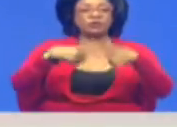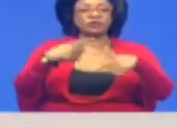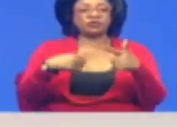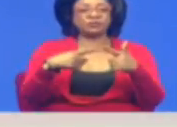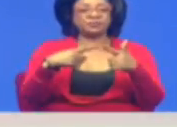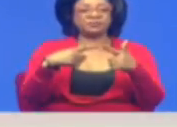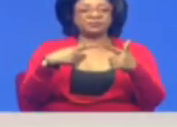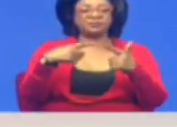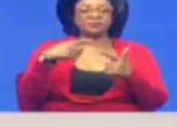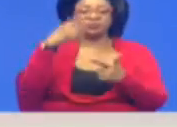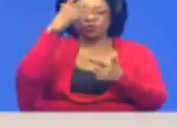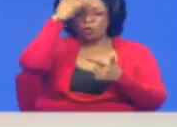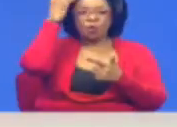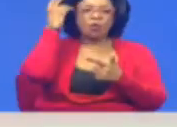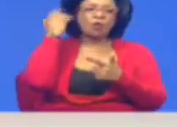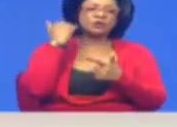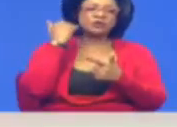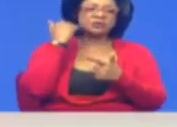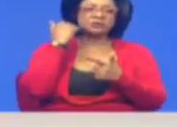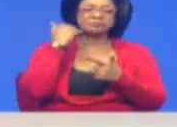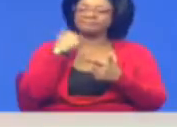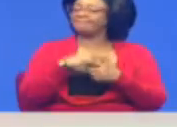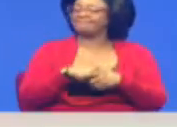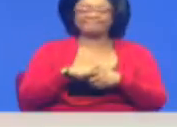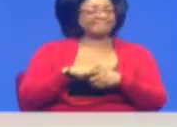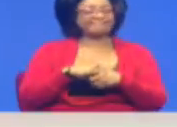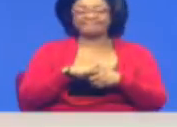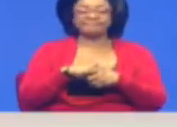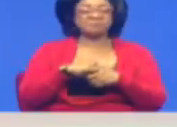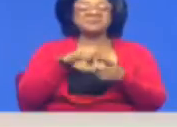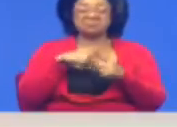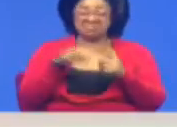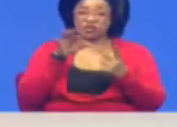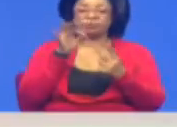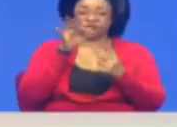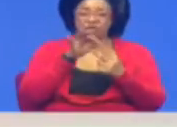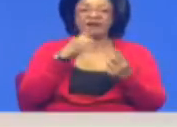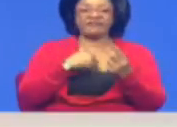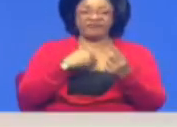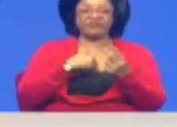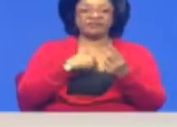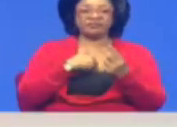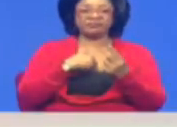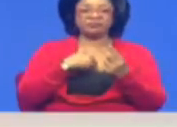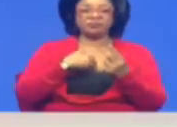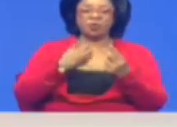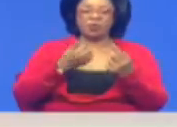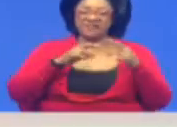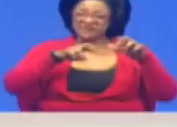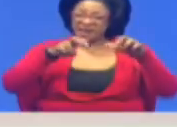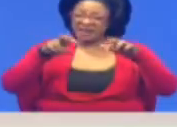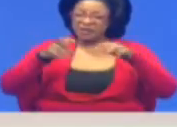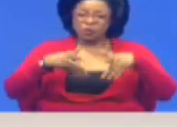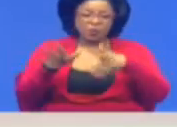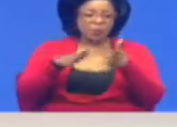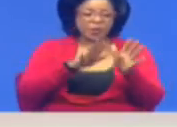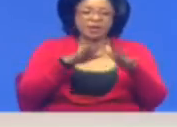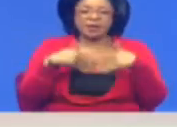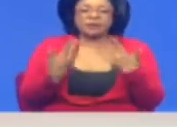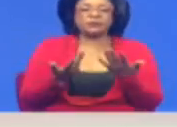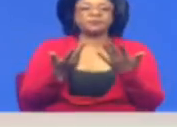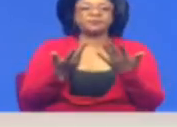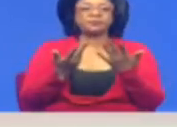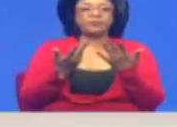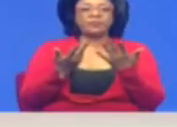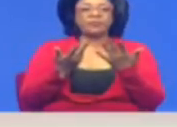case would not be the first option. However, it remains an option. But we are exploring ways of